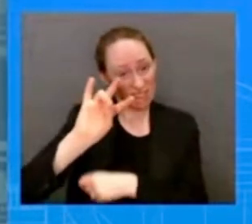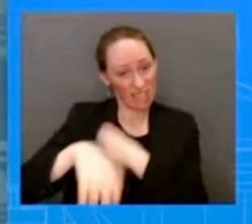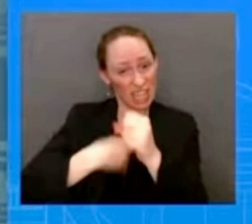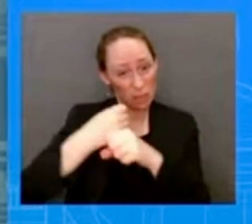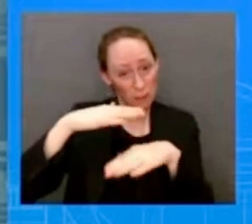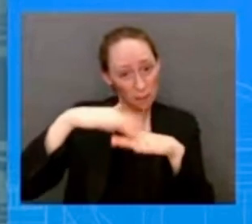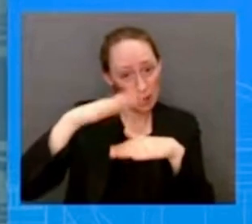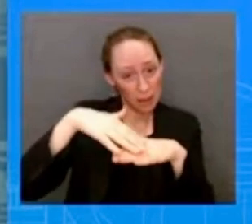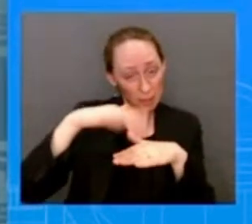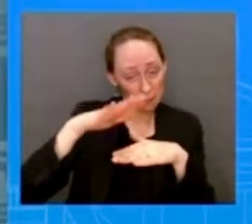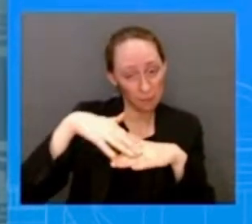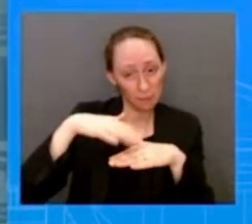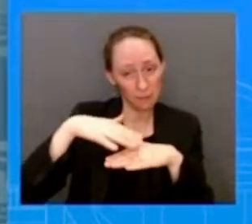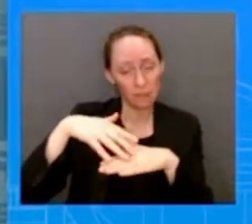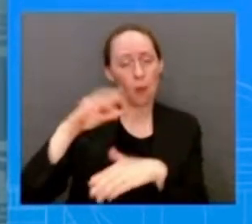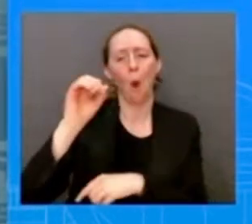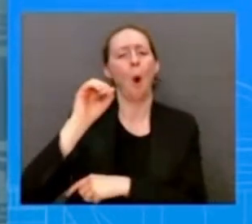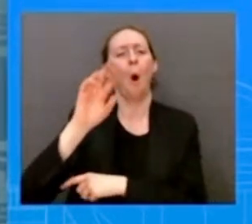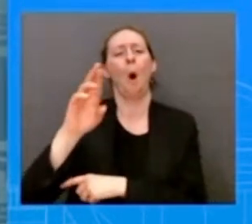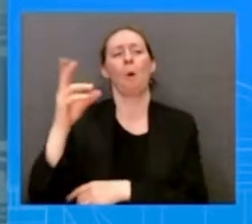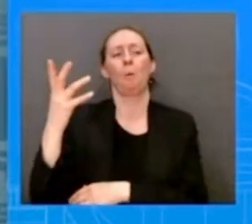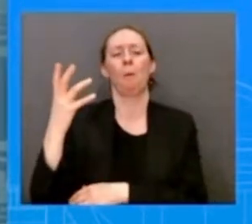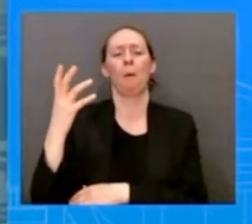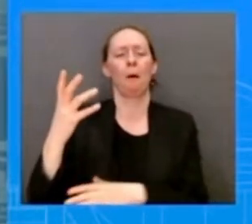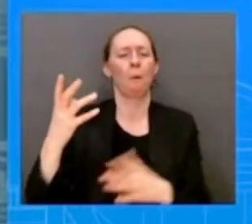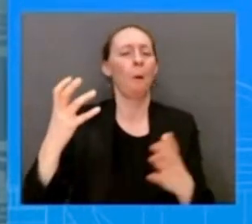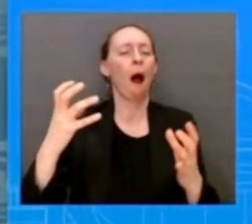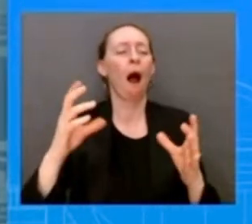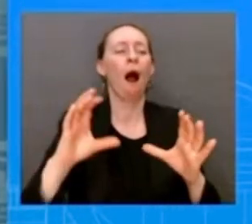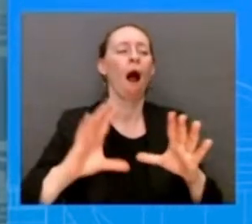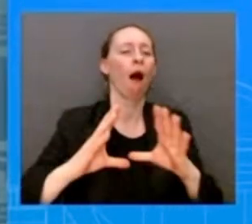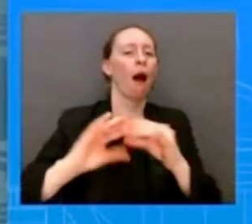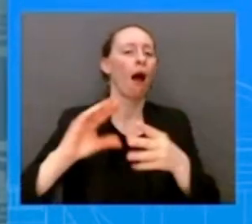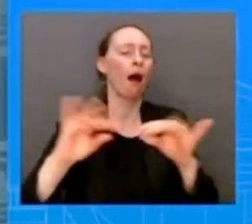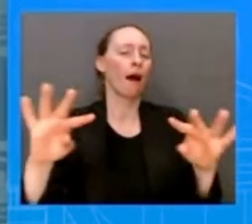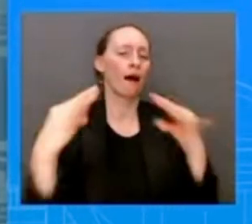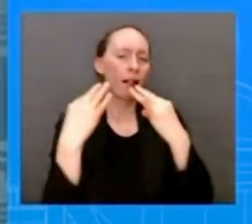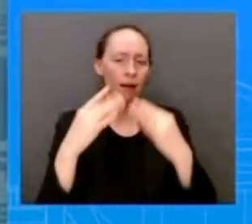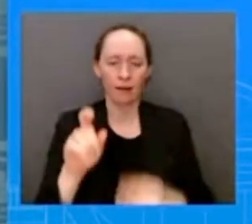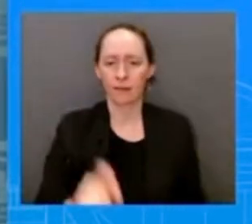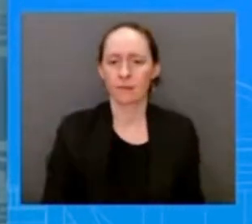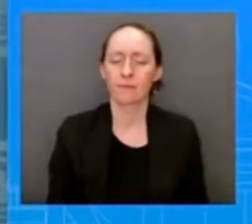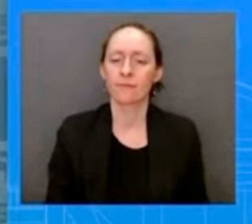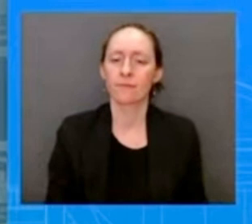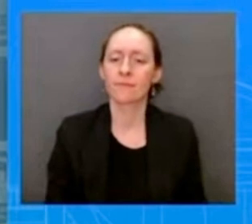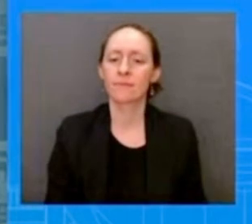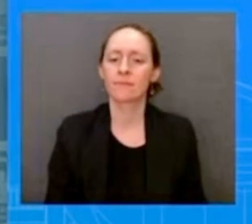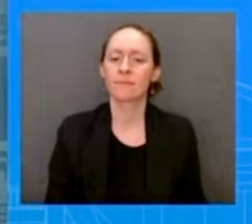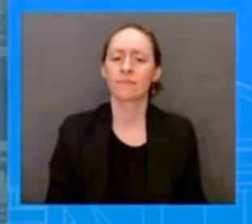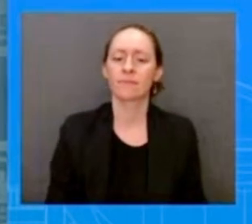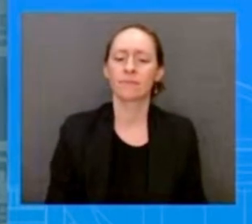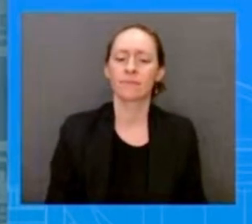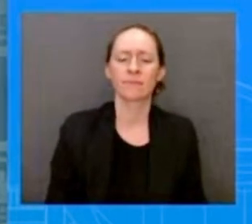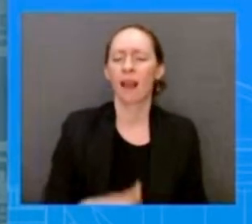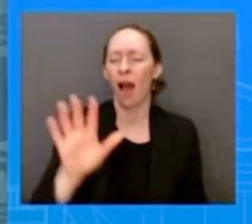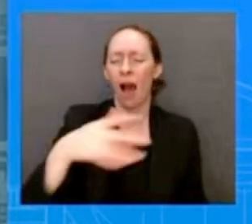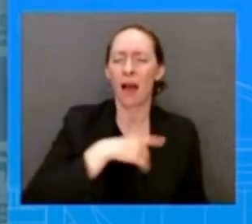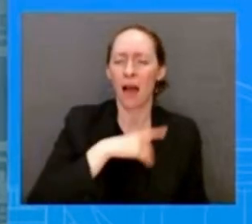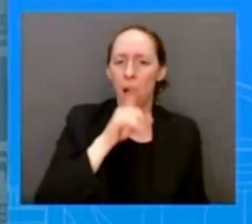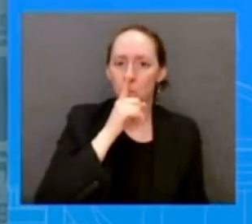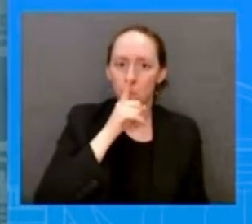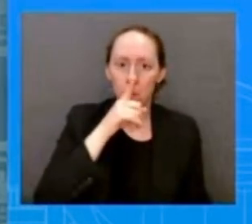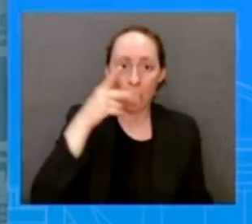go line by line of the legislation. What I can say more broadly to your point, as you are asking me this question, is